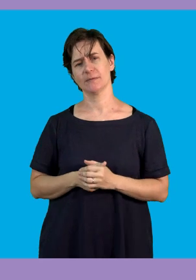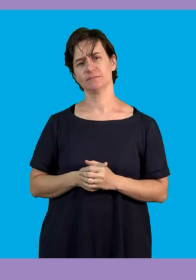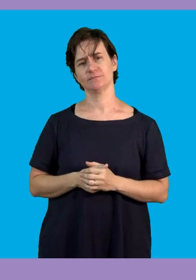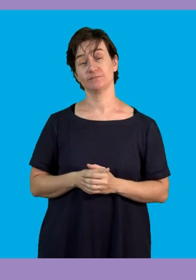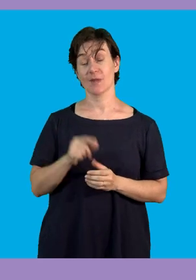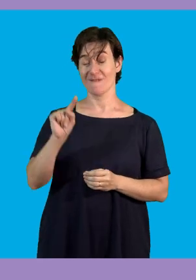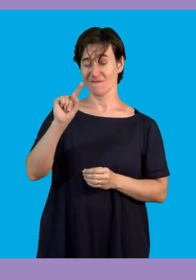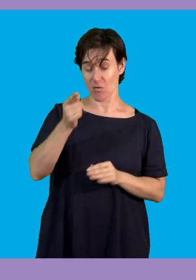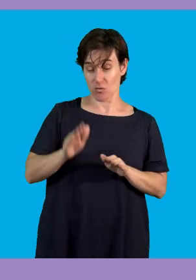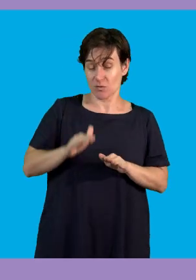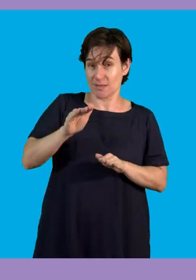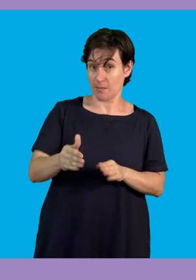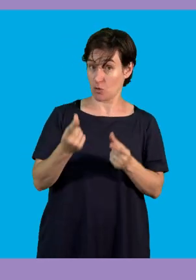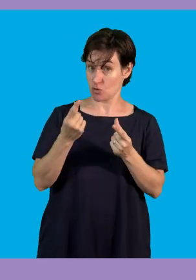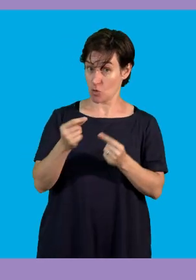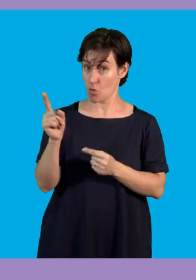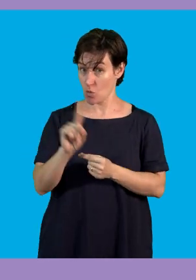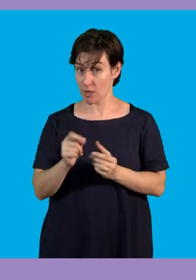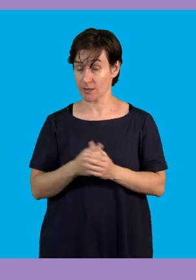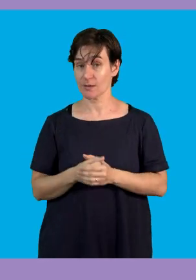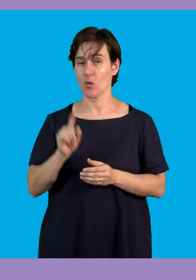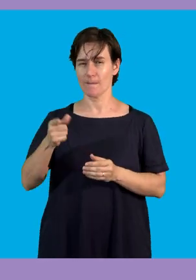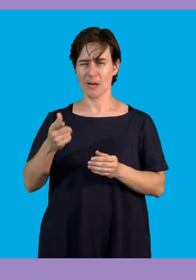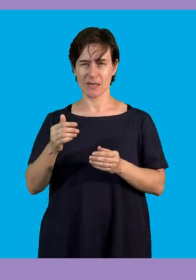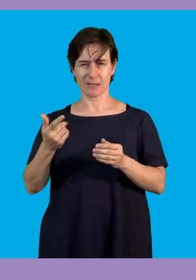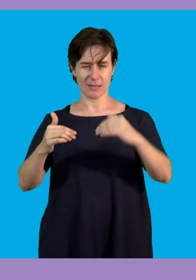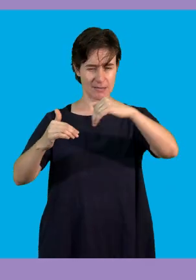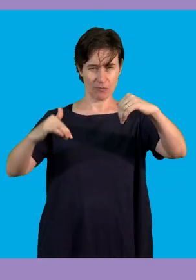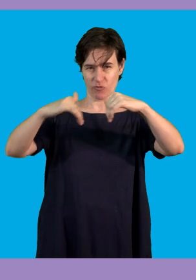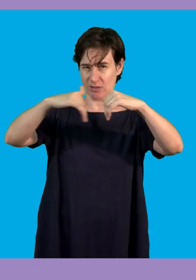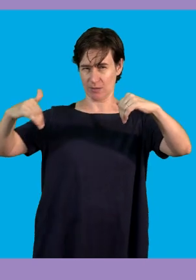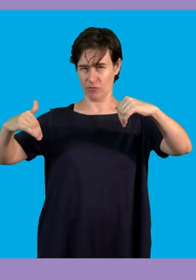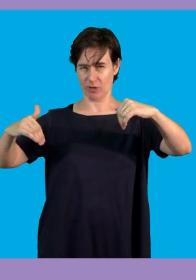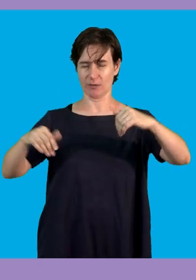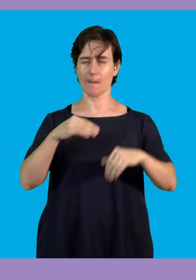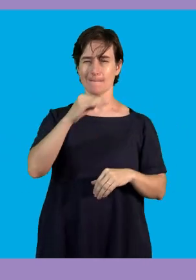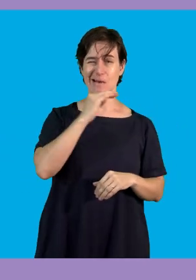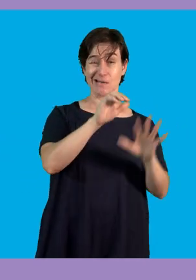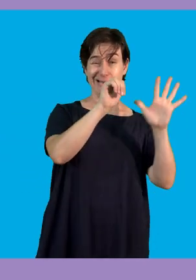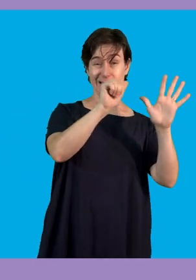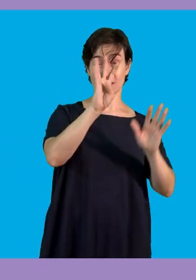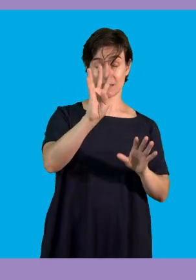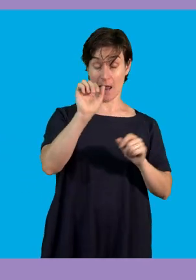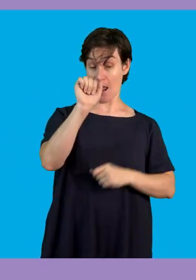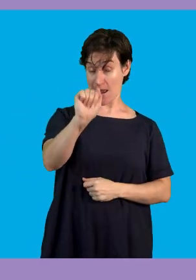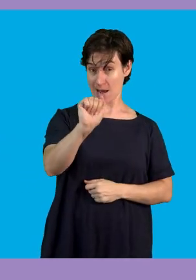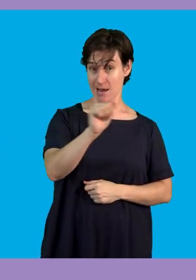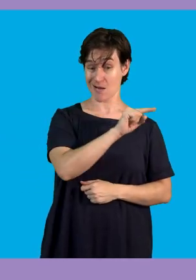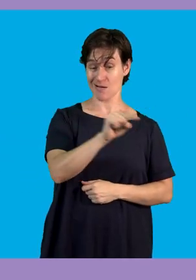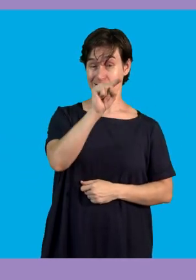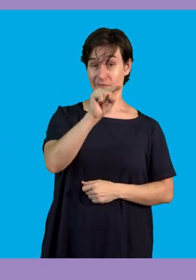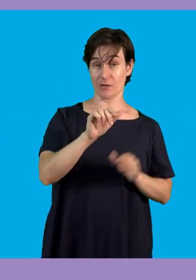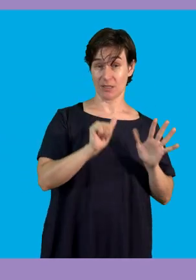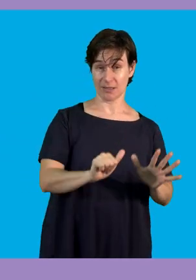Again, step number 1 is we separate them. So 6a divided by 6